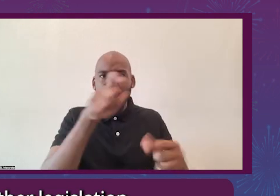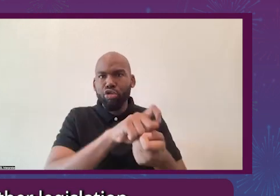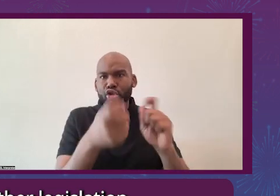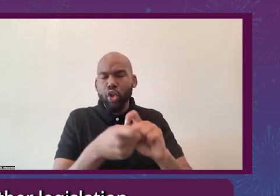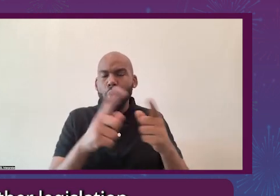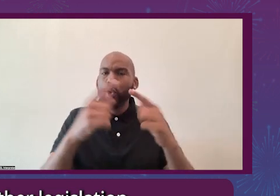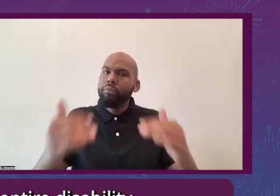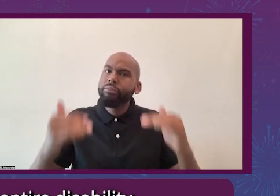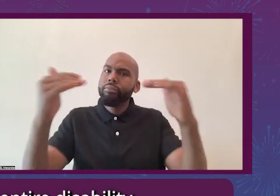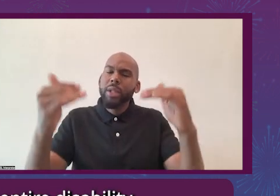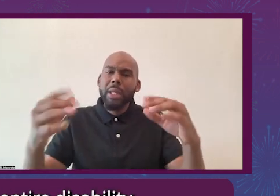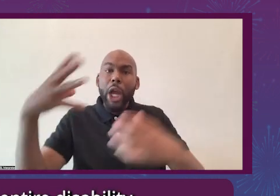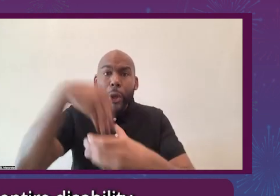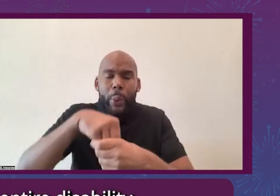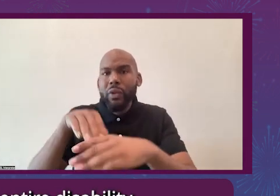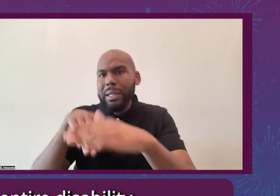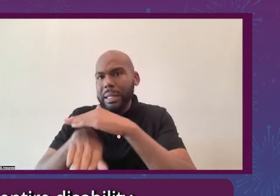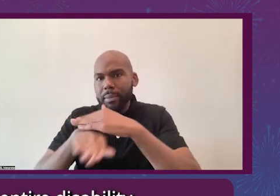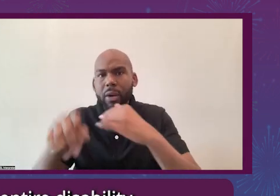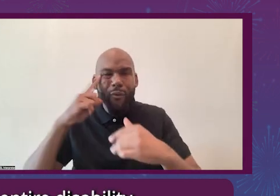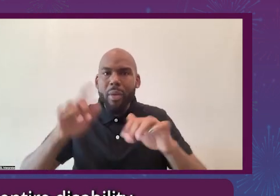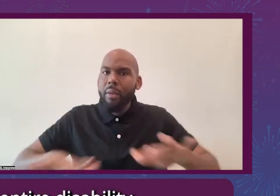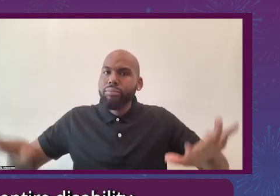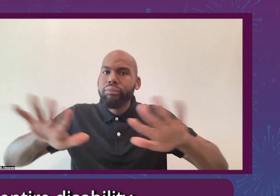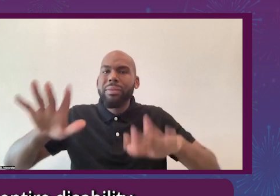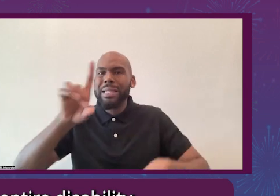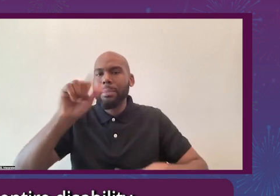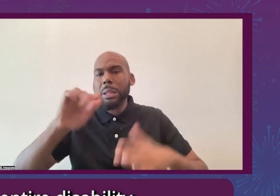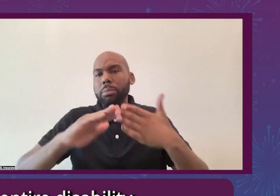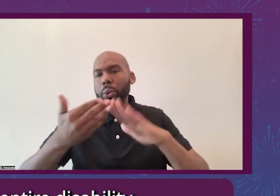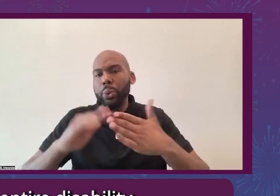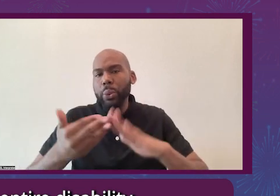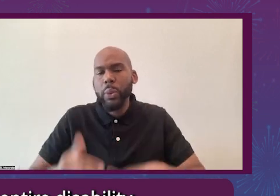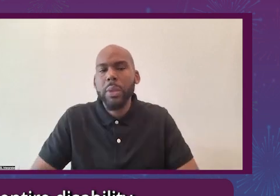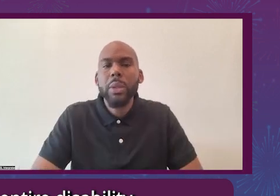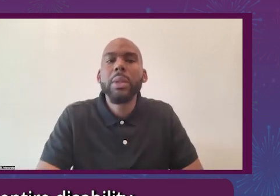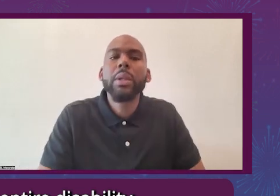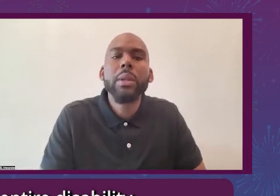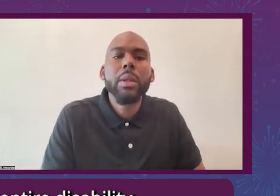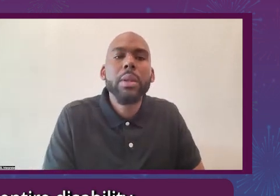be changed to further inclusion and accessibility to the entire disability community.